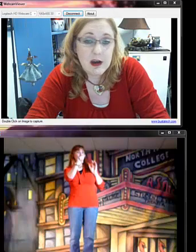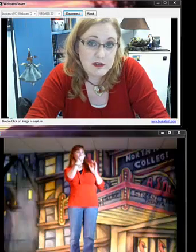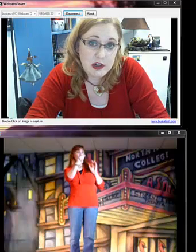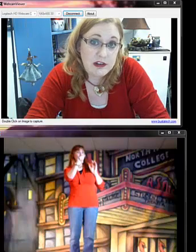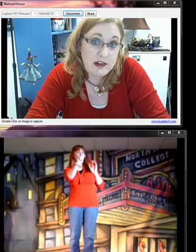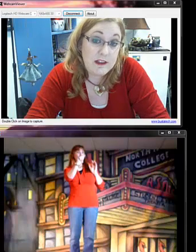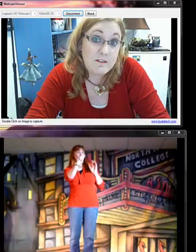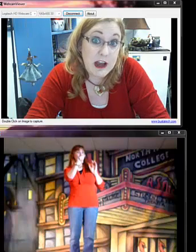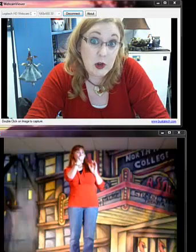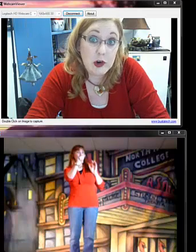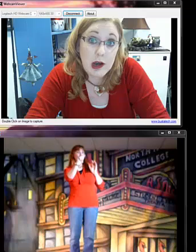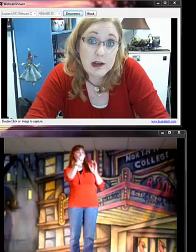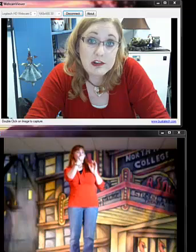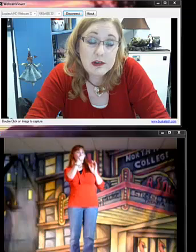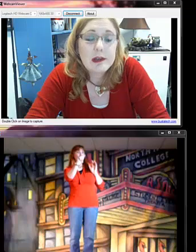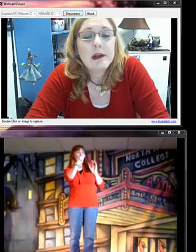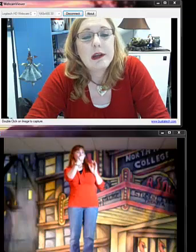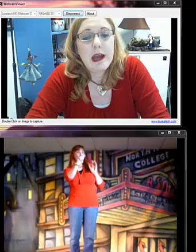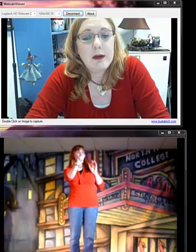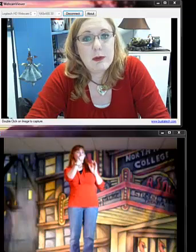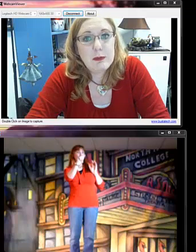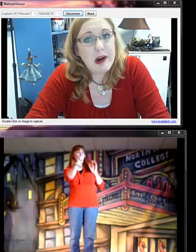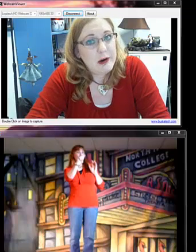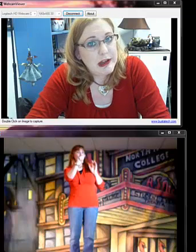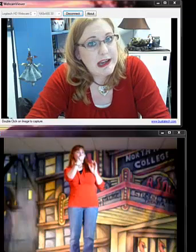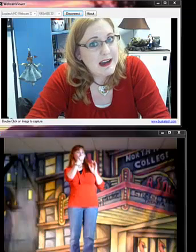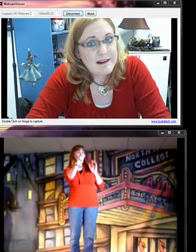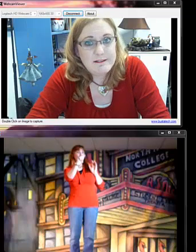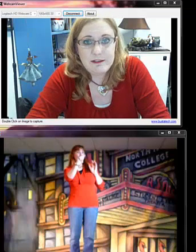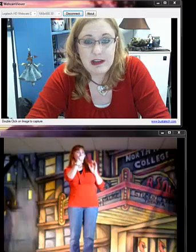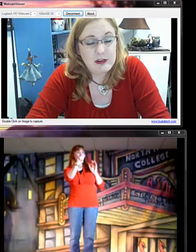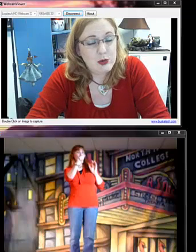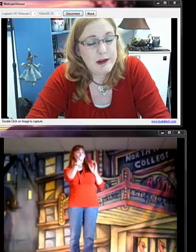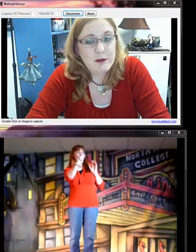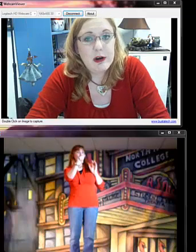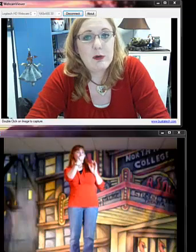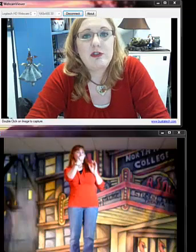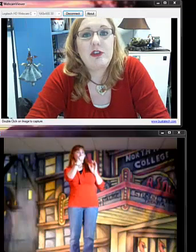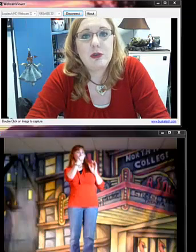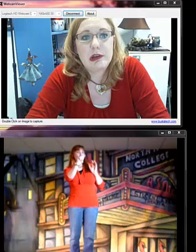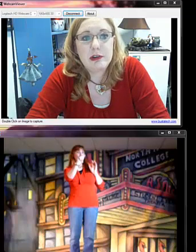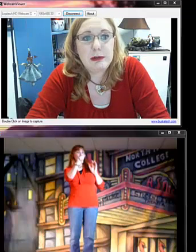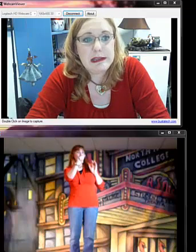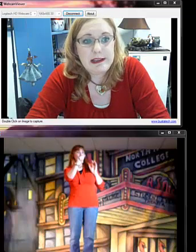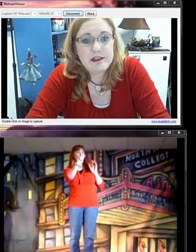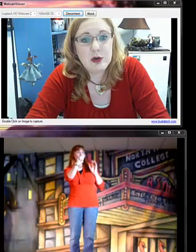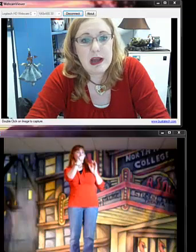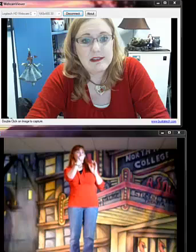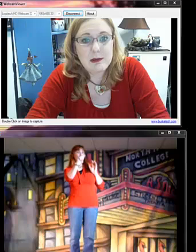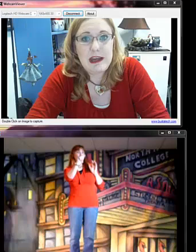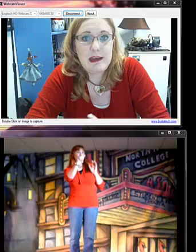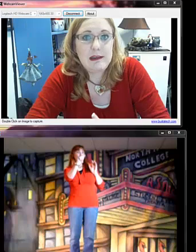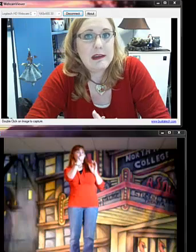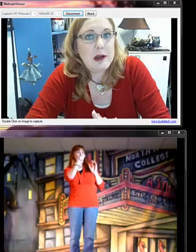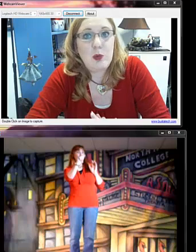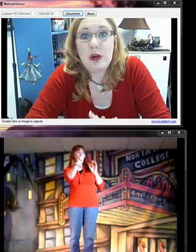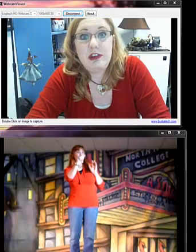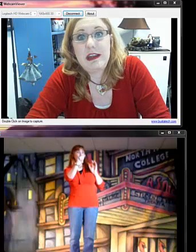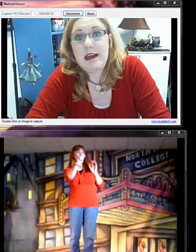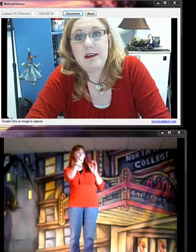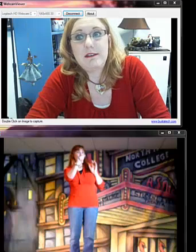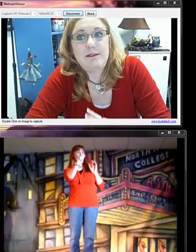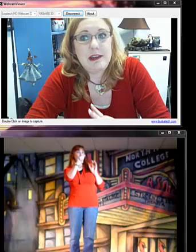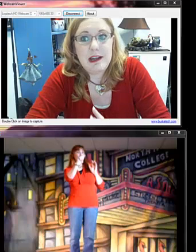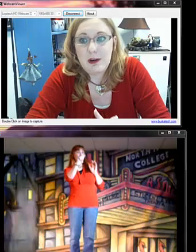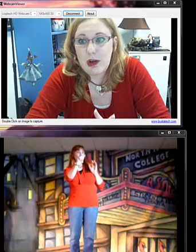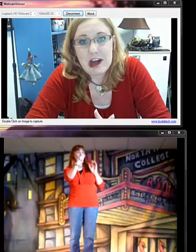find out if you need to take the final or not. Okay, remember, I only have like 24 hours to do it, so please don't ask me what'd you